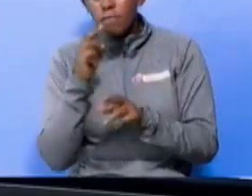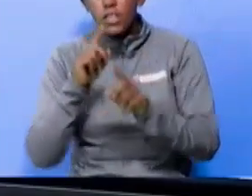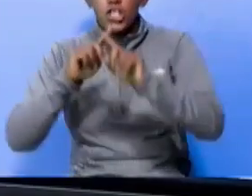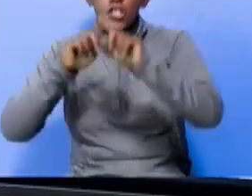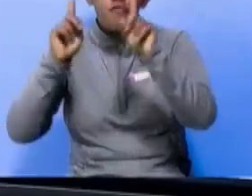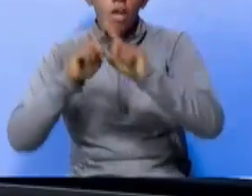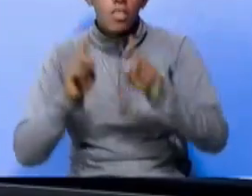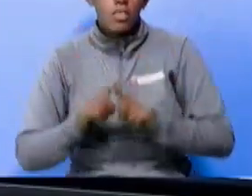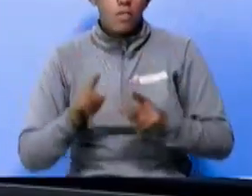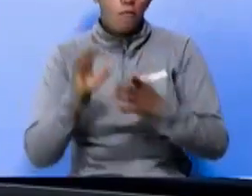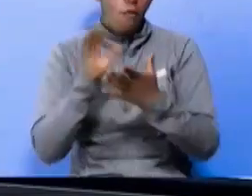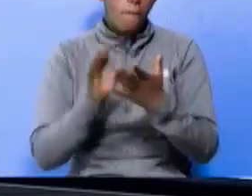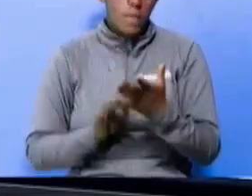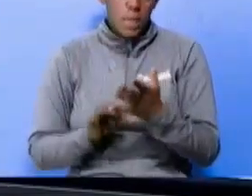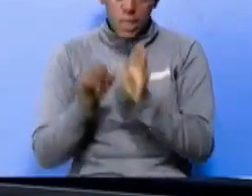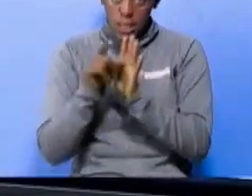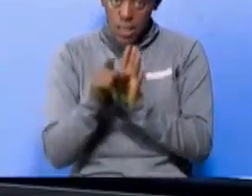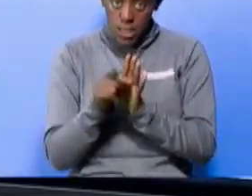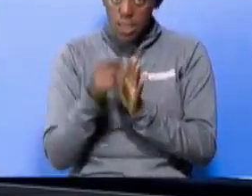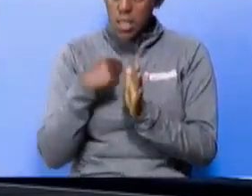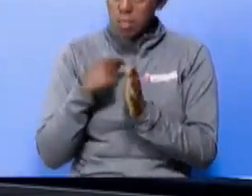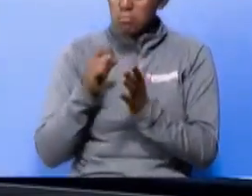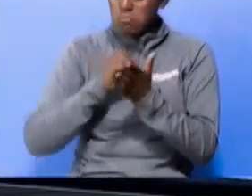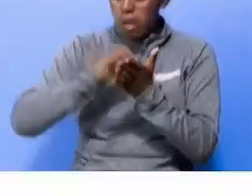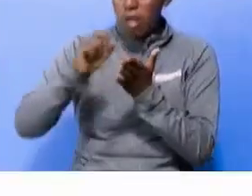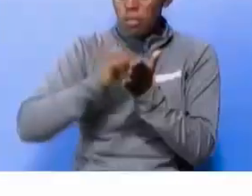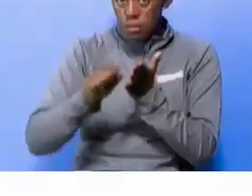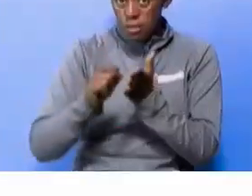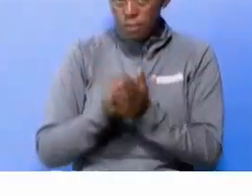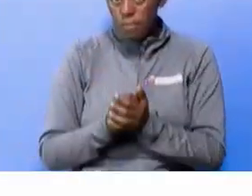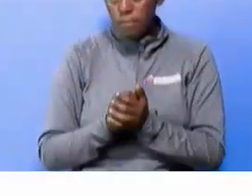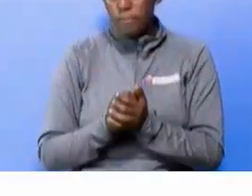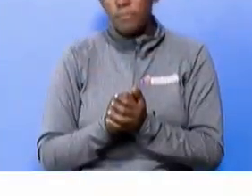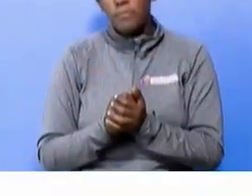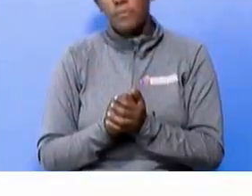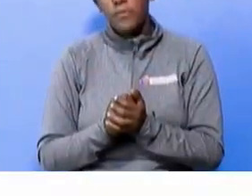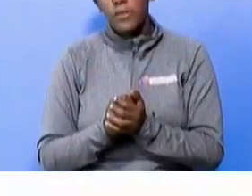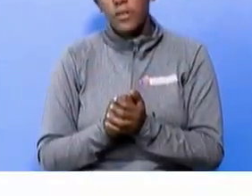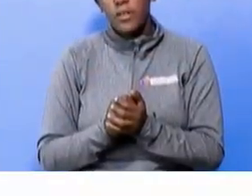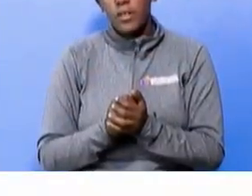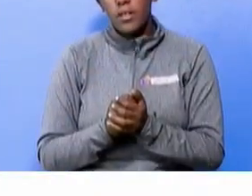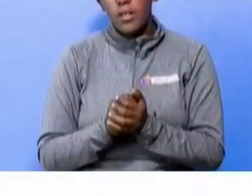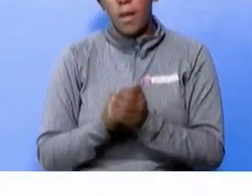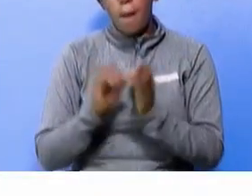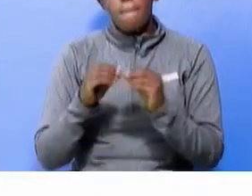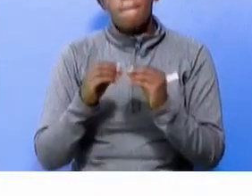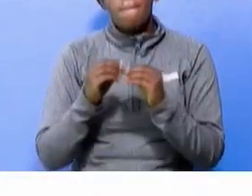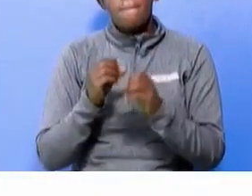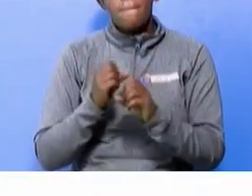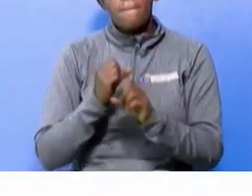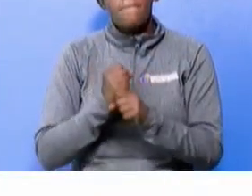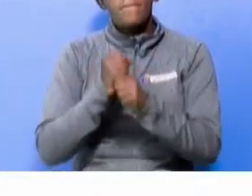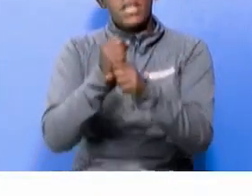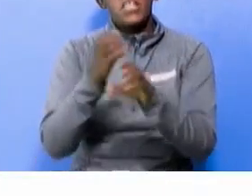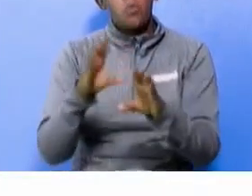forms. For example, I'm going to write this, bring.